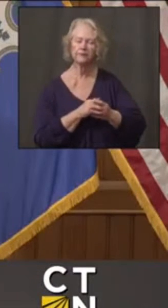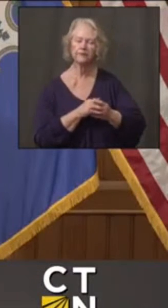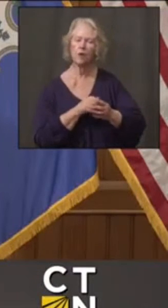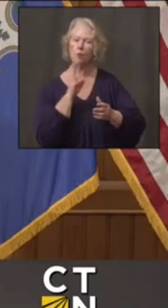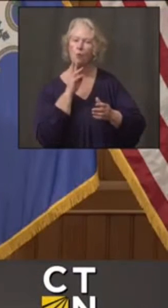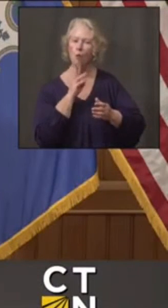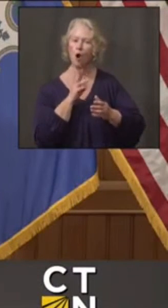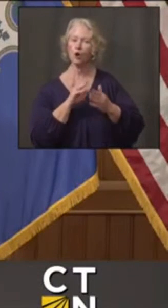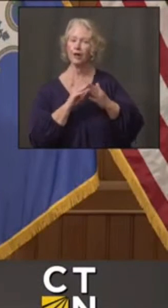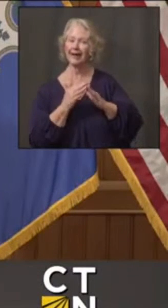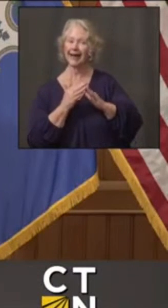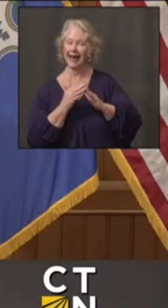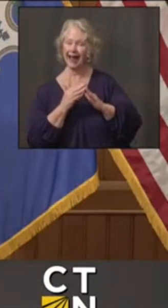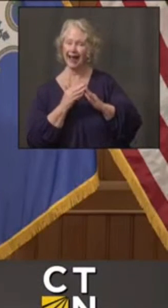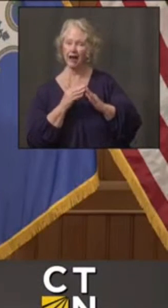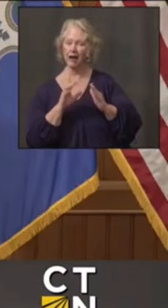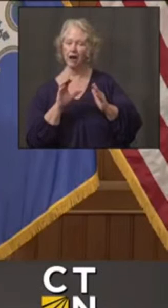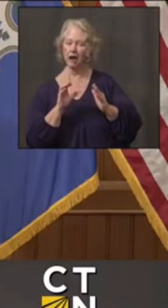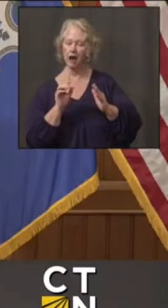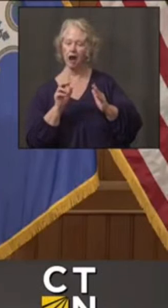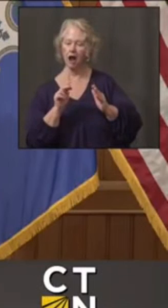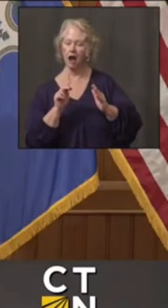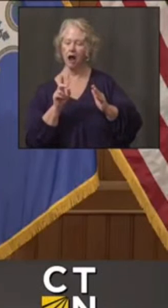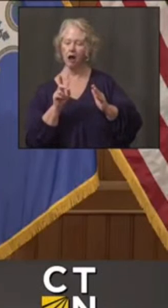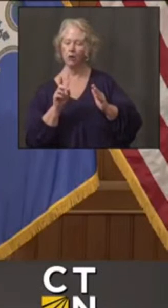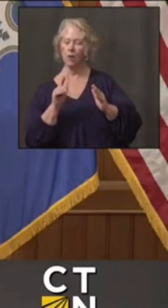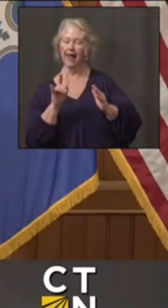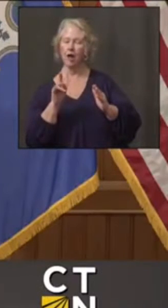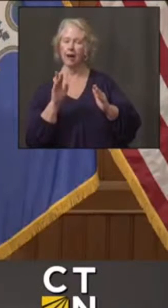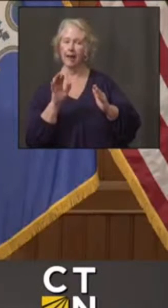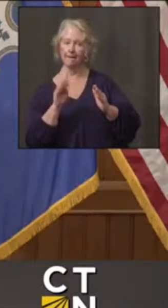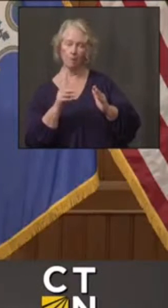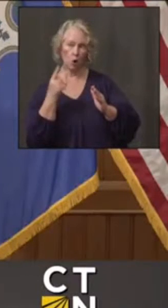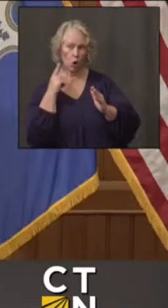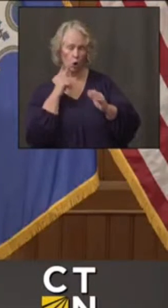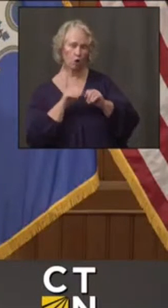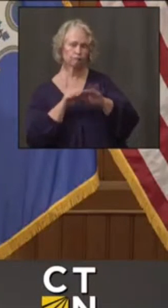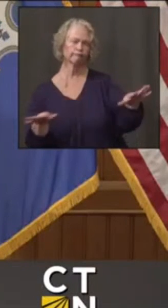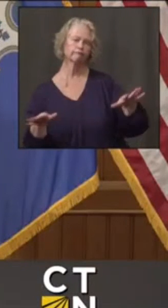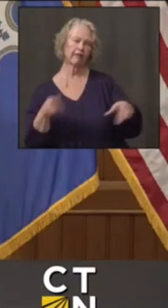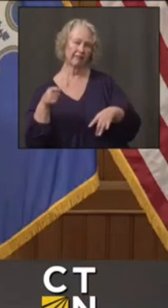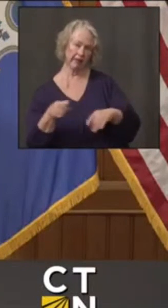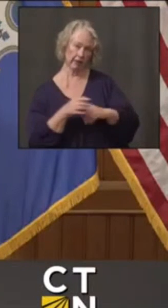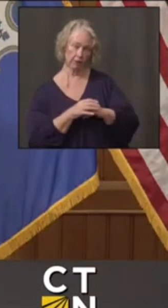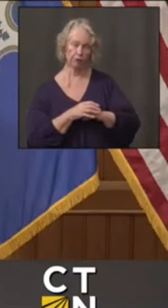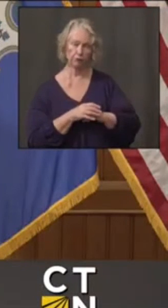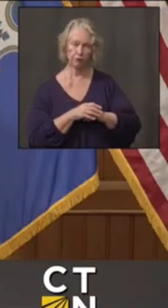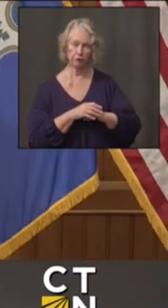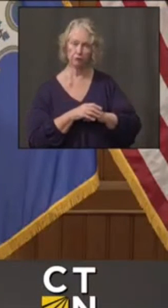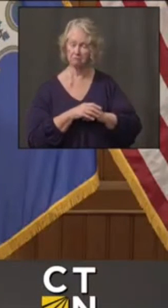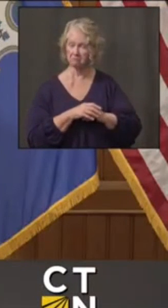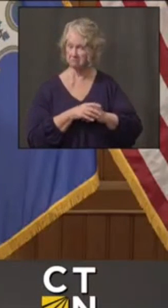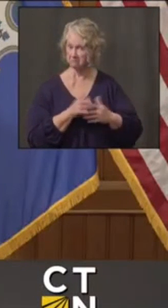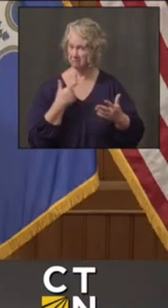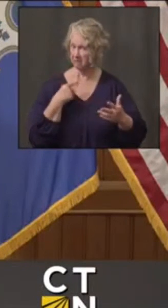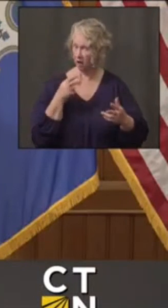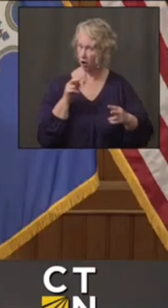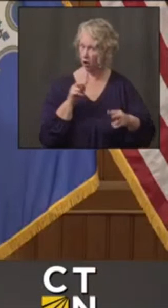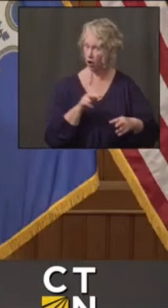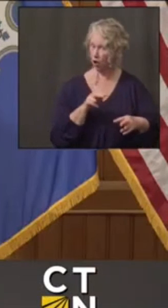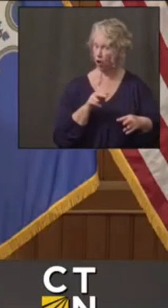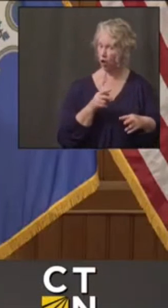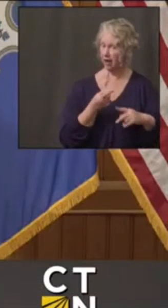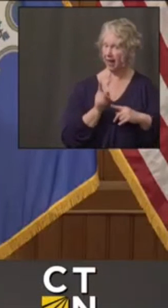Watertown Convalarium, we're being told that there's an outbreak there. I looked on the report from last